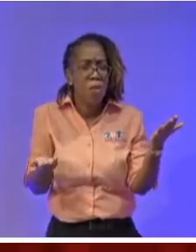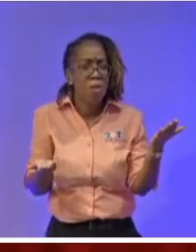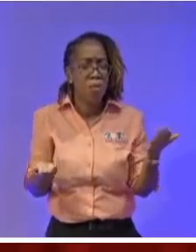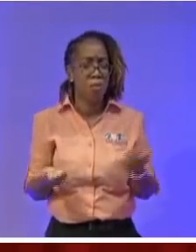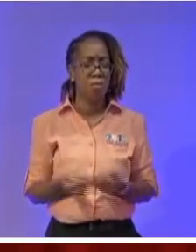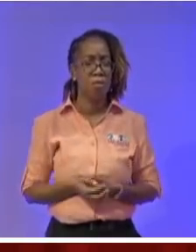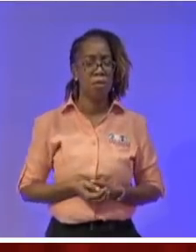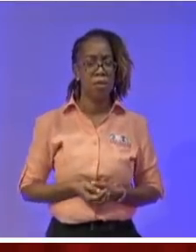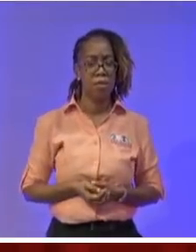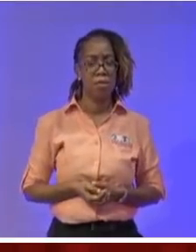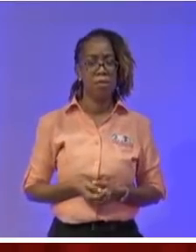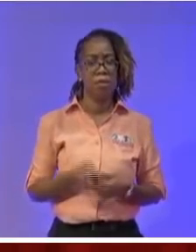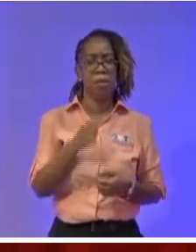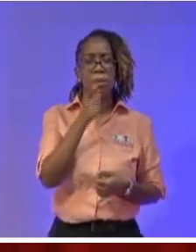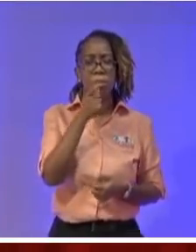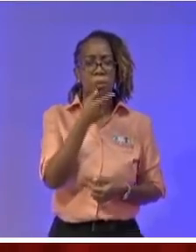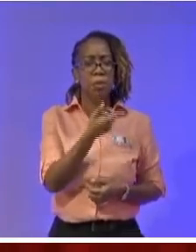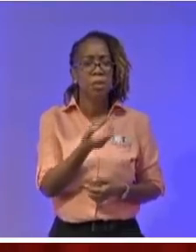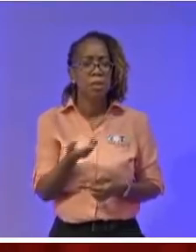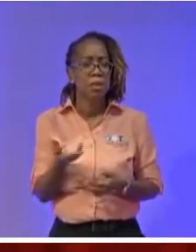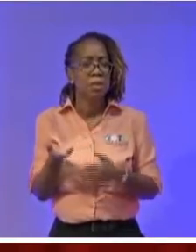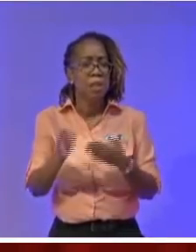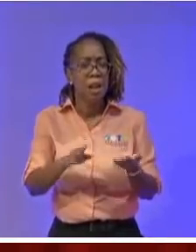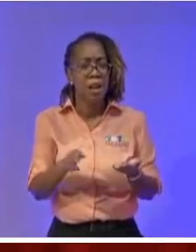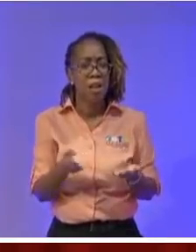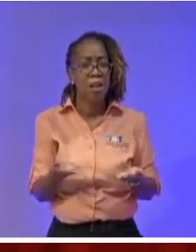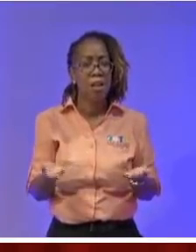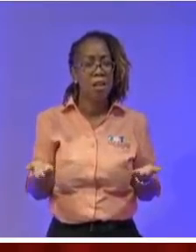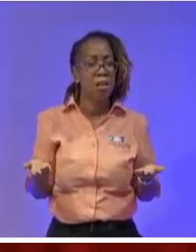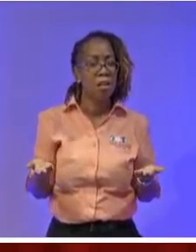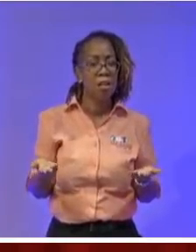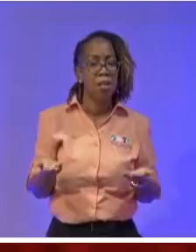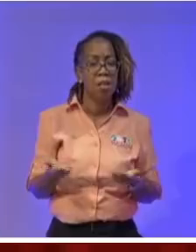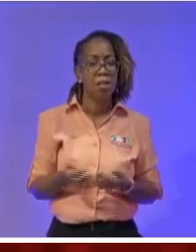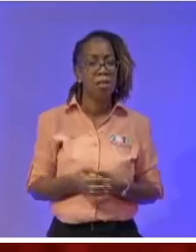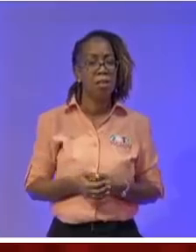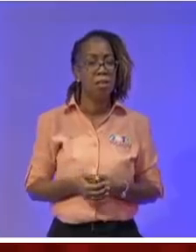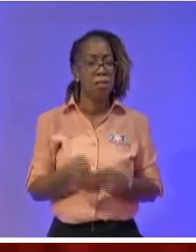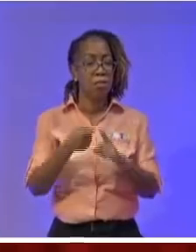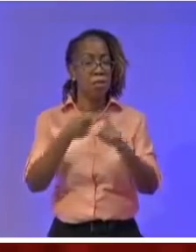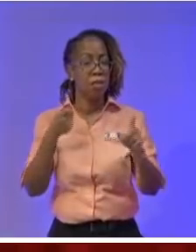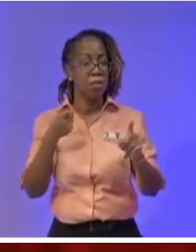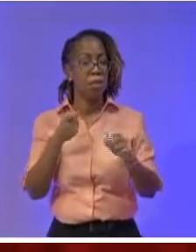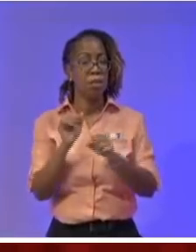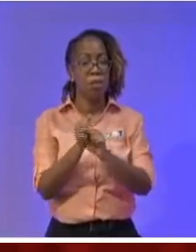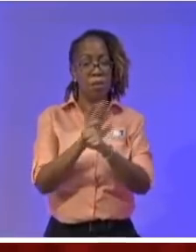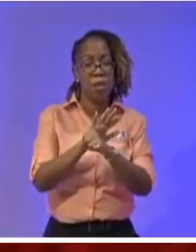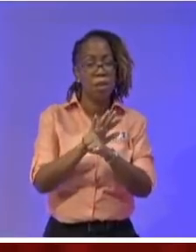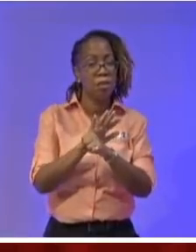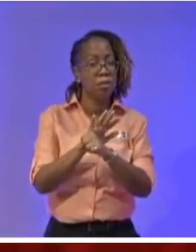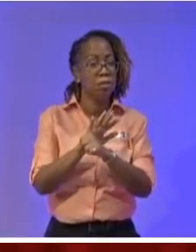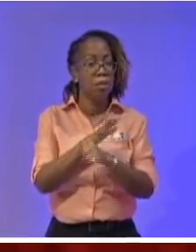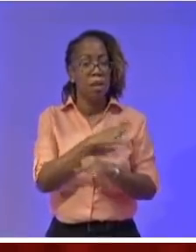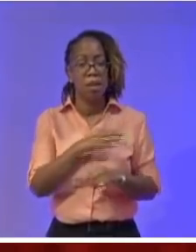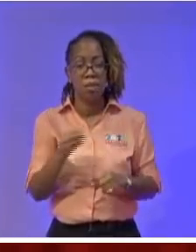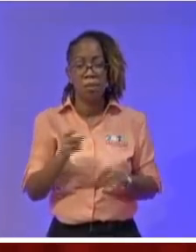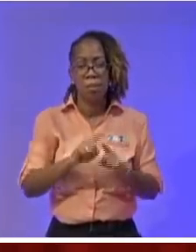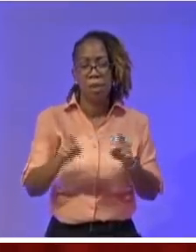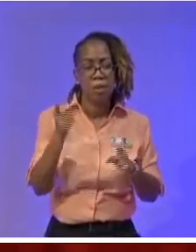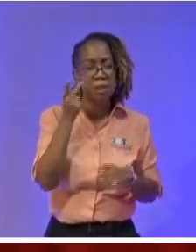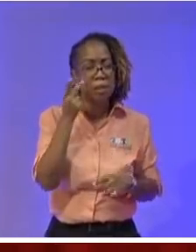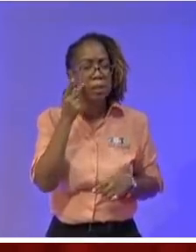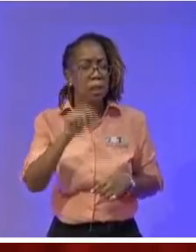the disease exacerbated pre-existing conditions? Are people who died from other conditions, even